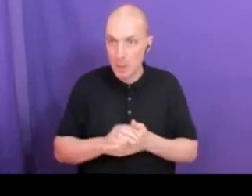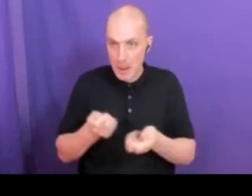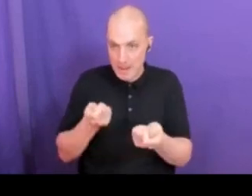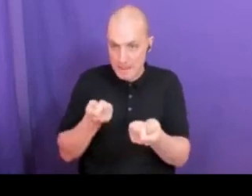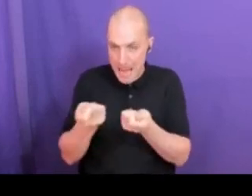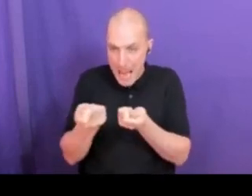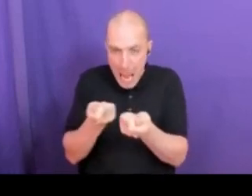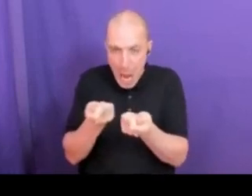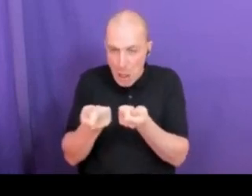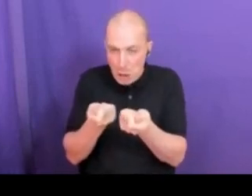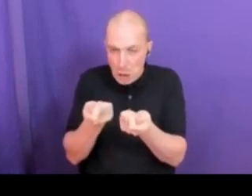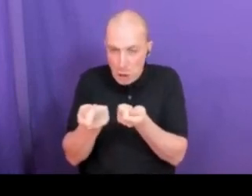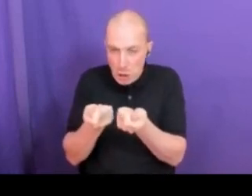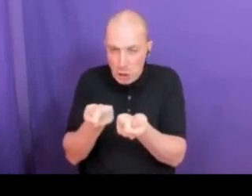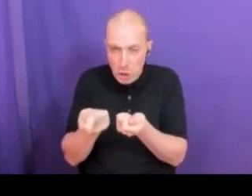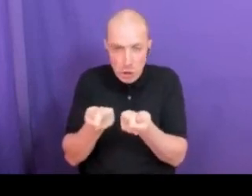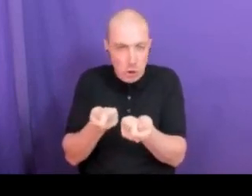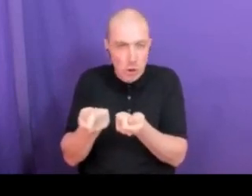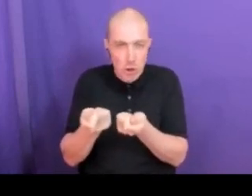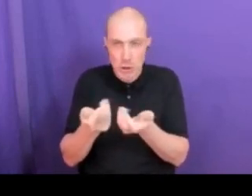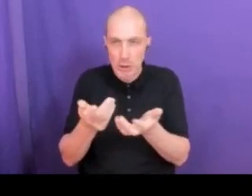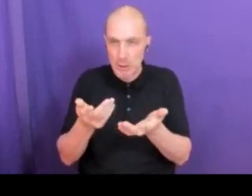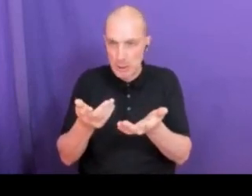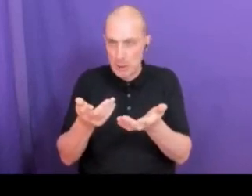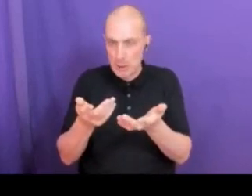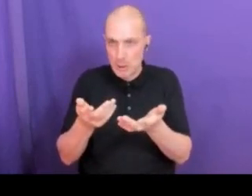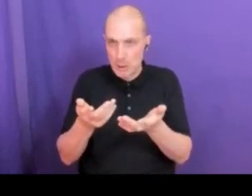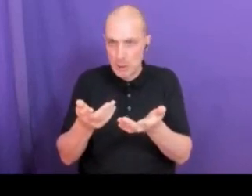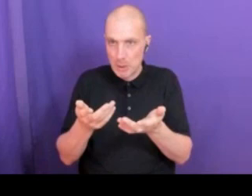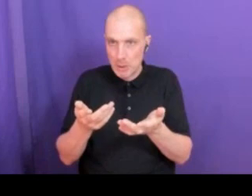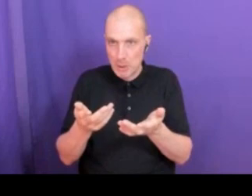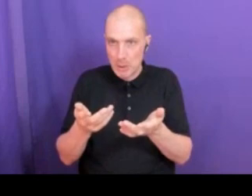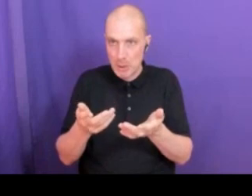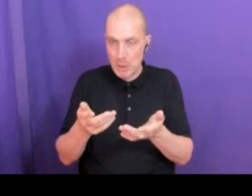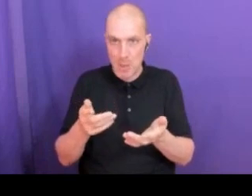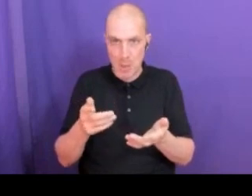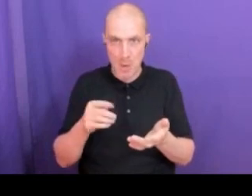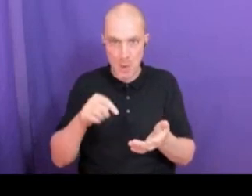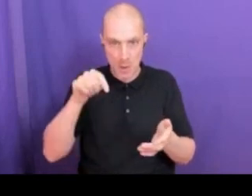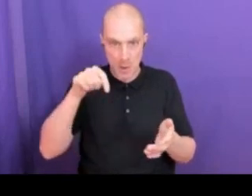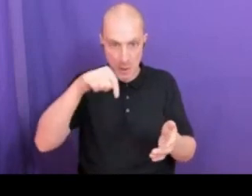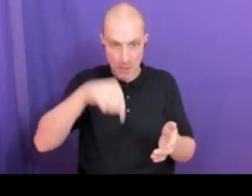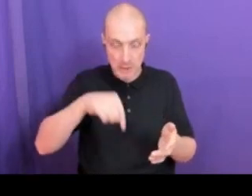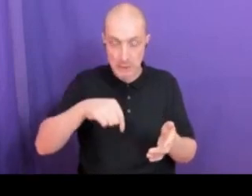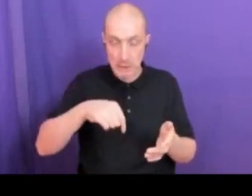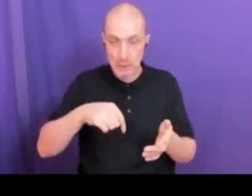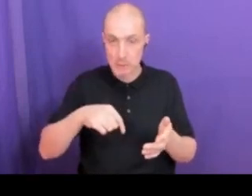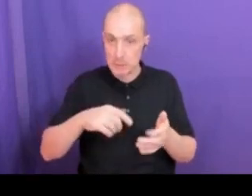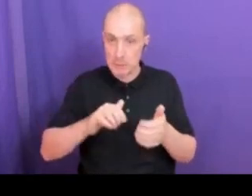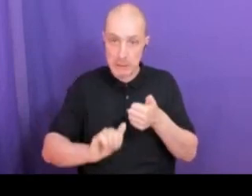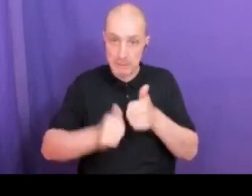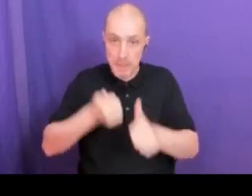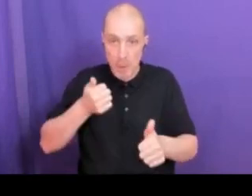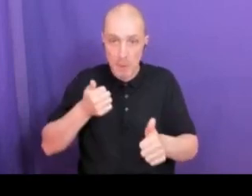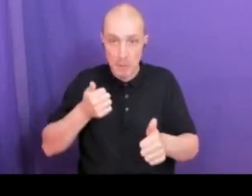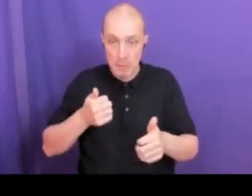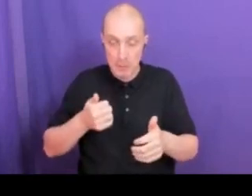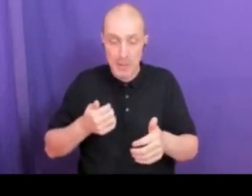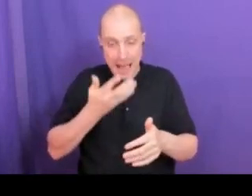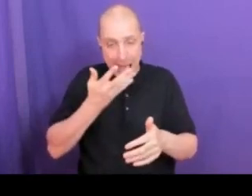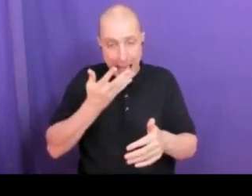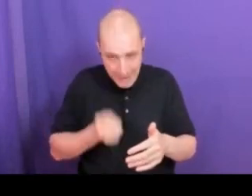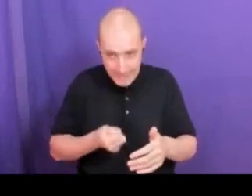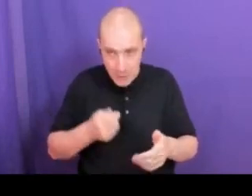is very fascinating. It's ever evolving, and there's a real opportunity to look at how and if we can